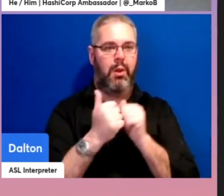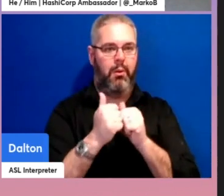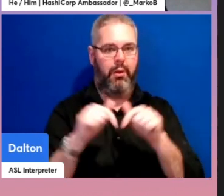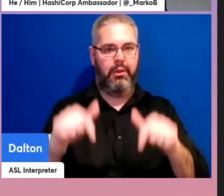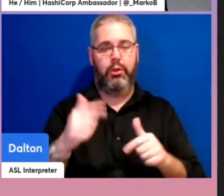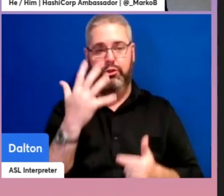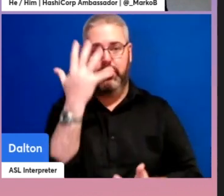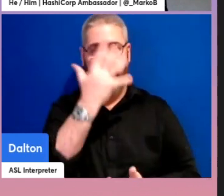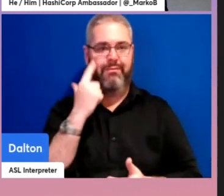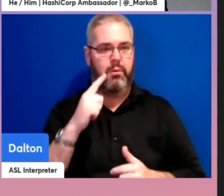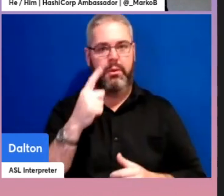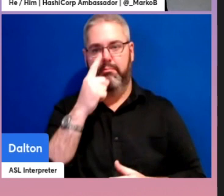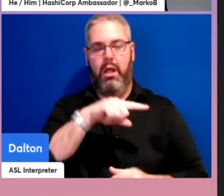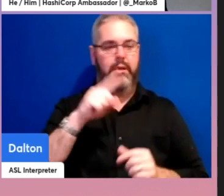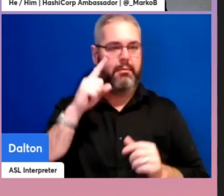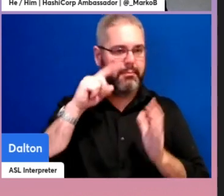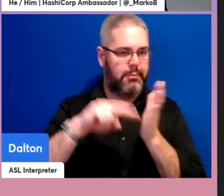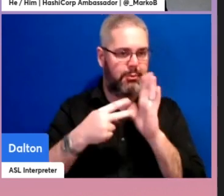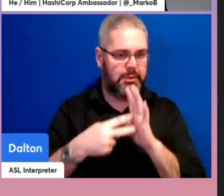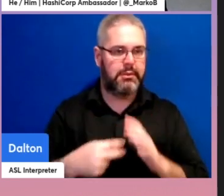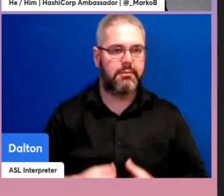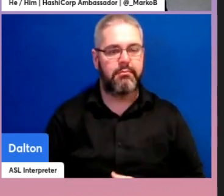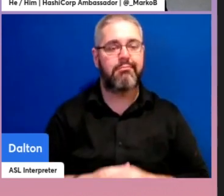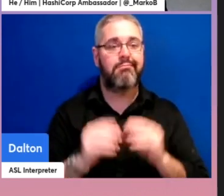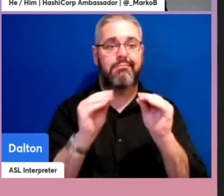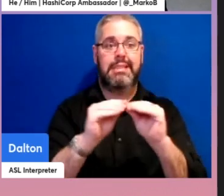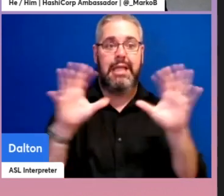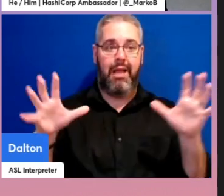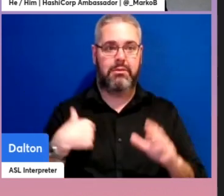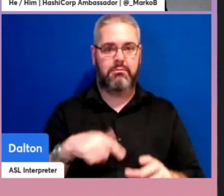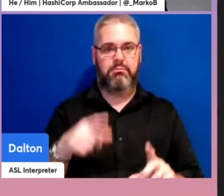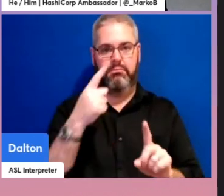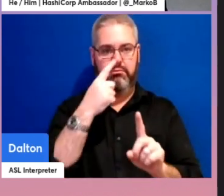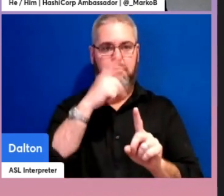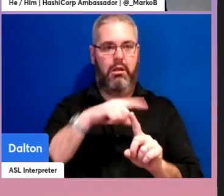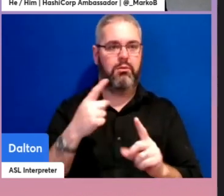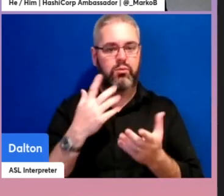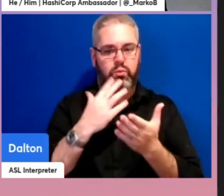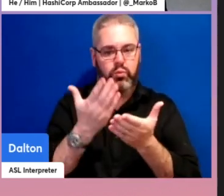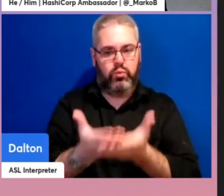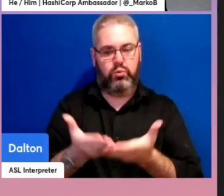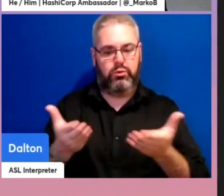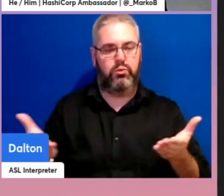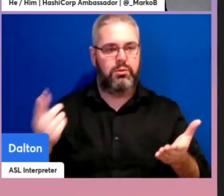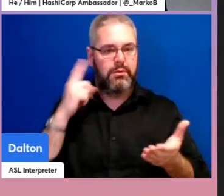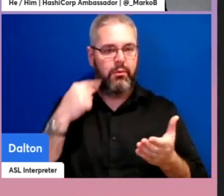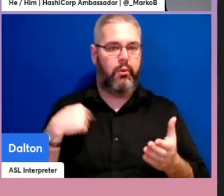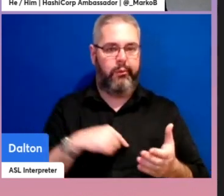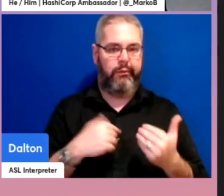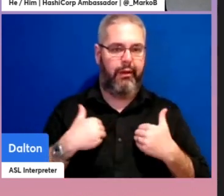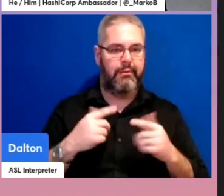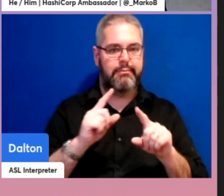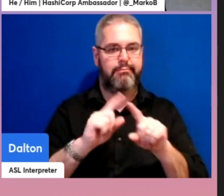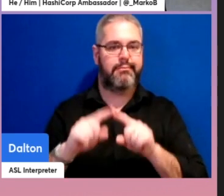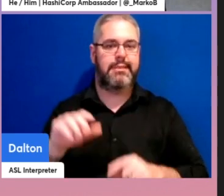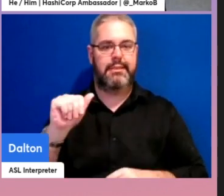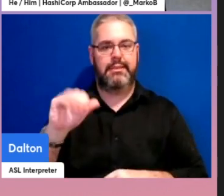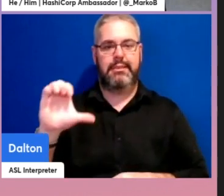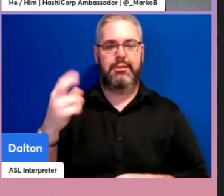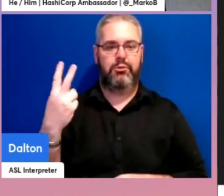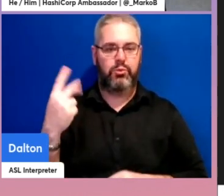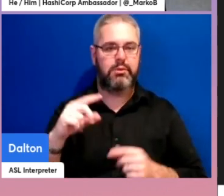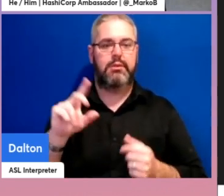like for mocking. So obviously, like I mentioned, I'm mocking the resources for EC2 instances and DB